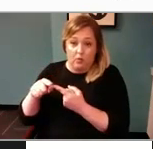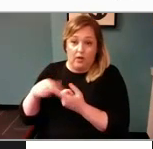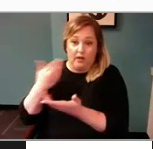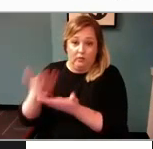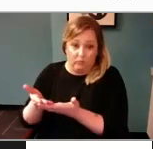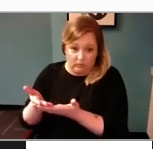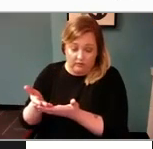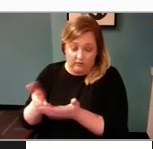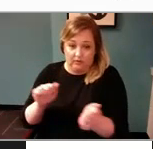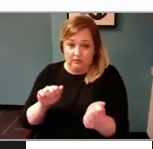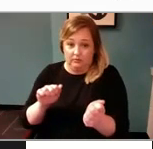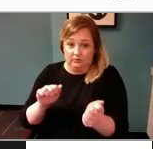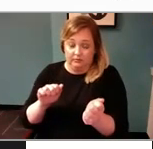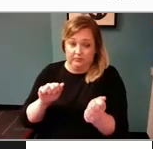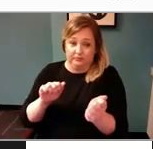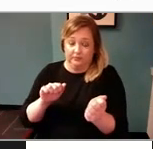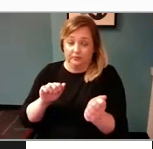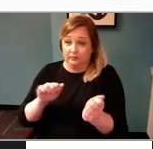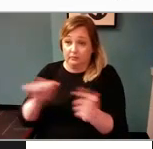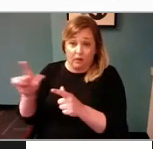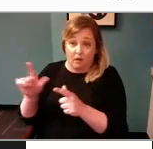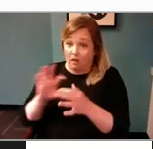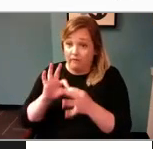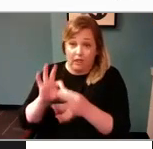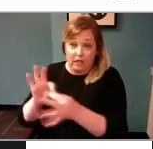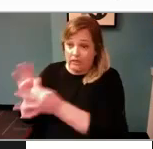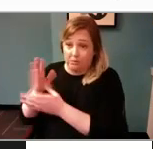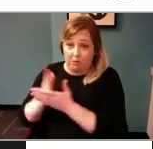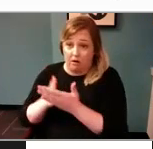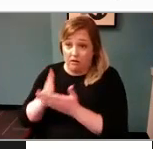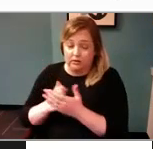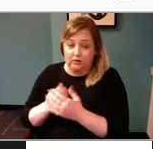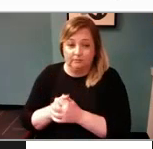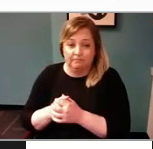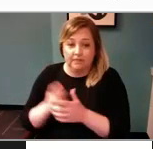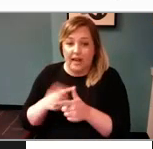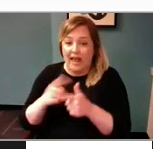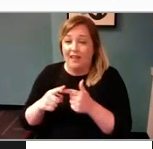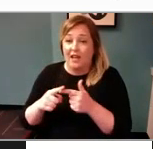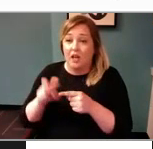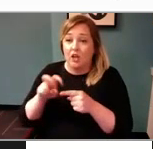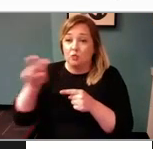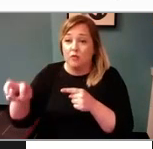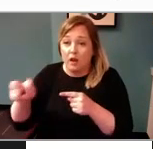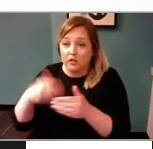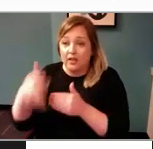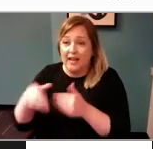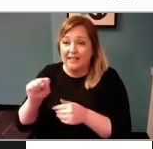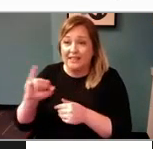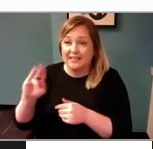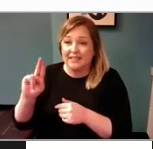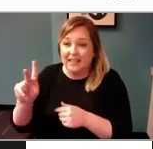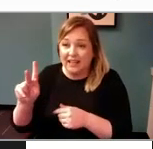once we have that particular set of nodes, the next thing that we need to do is move on to the next sync. But that becomes difficult, right? Because those